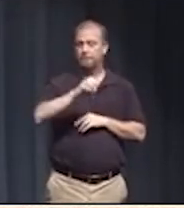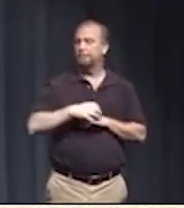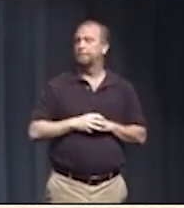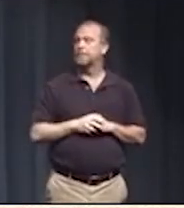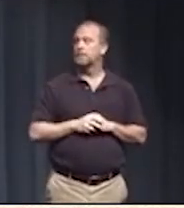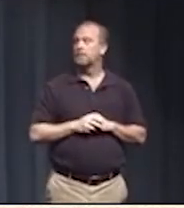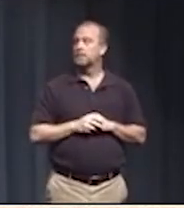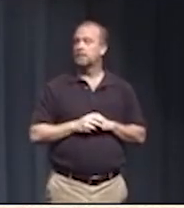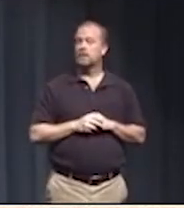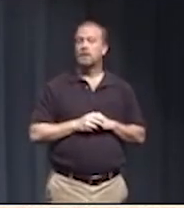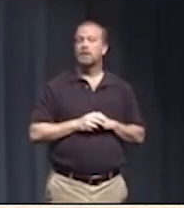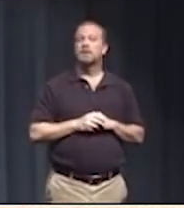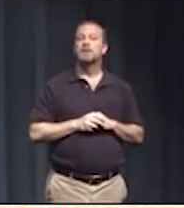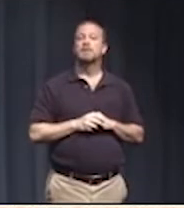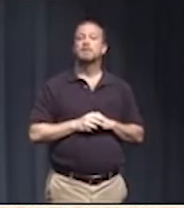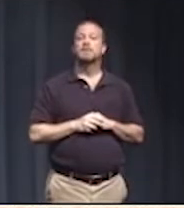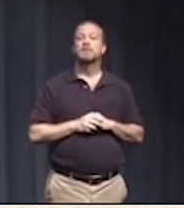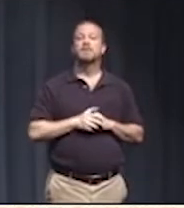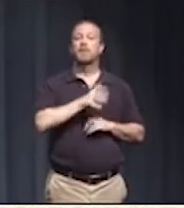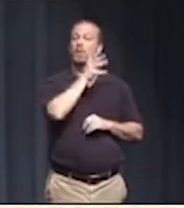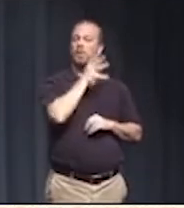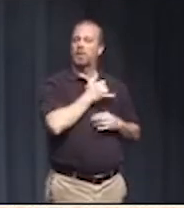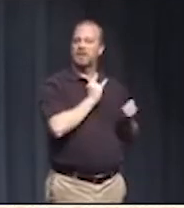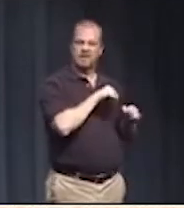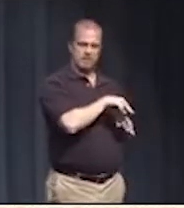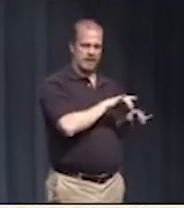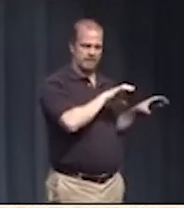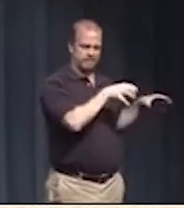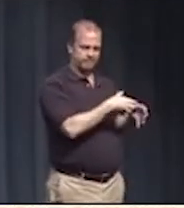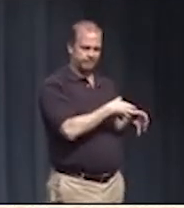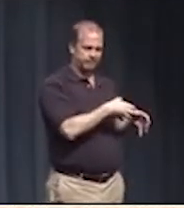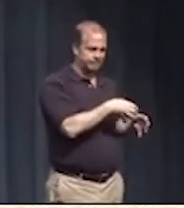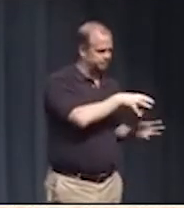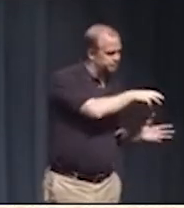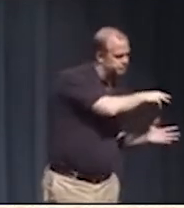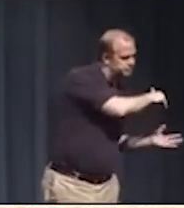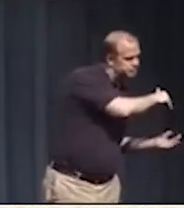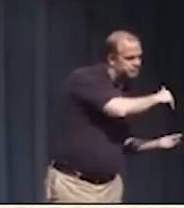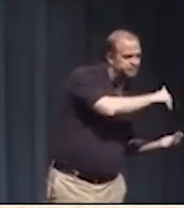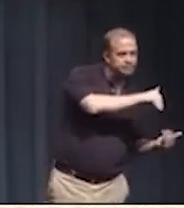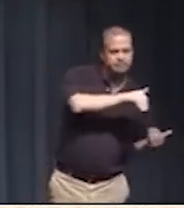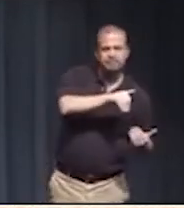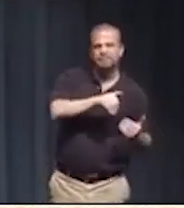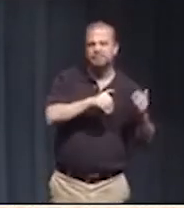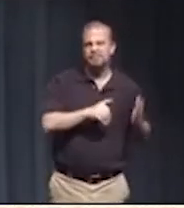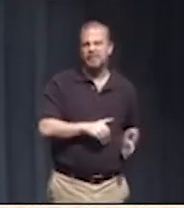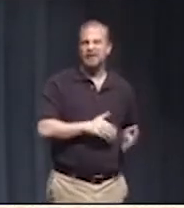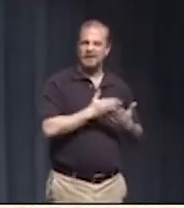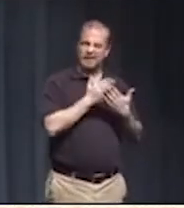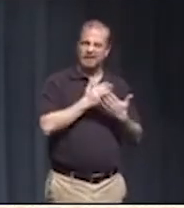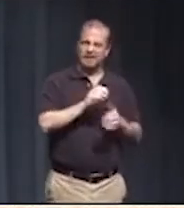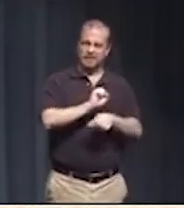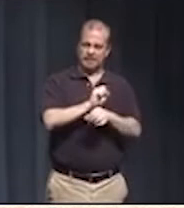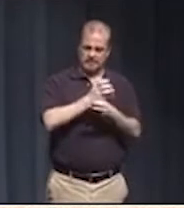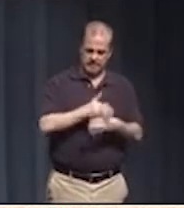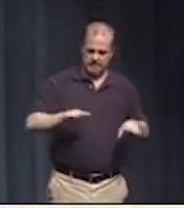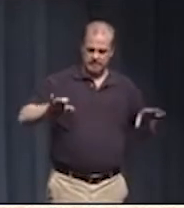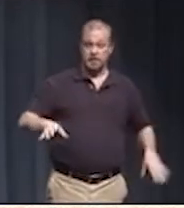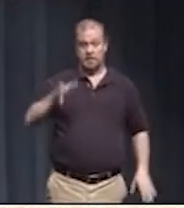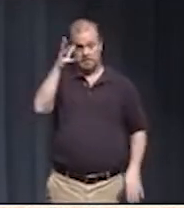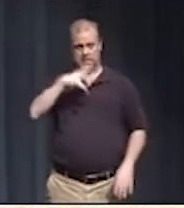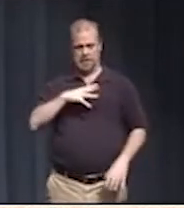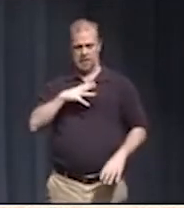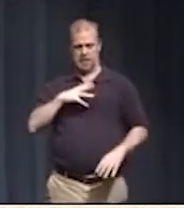women were still in this gatherer side of the society. It was still a very strong division of labor. Men were the warriors, they were the